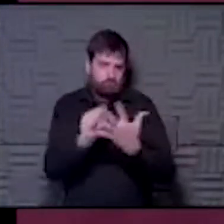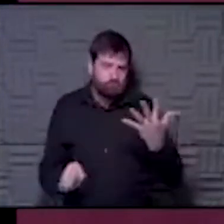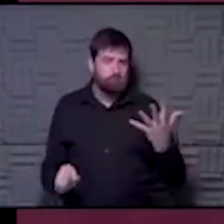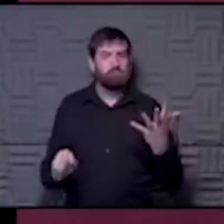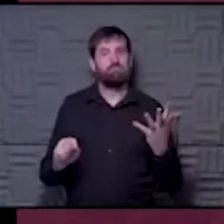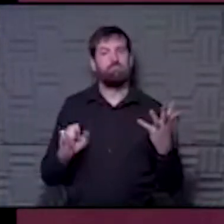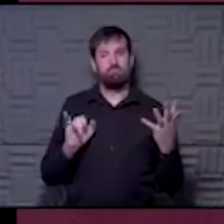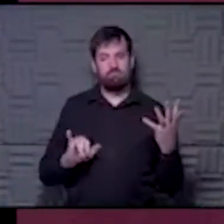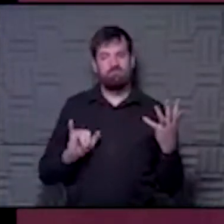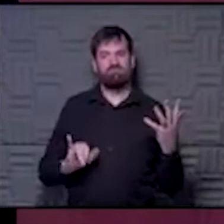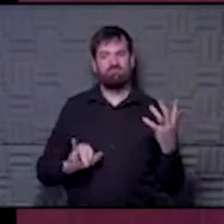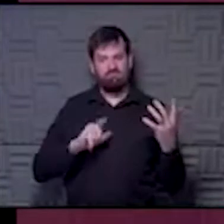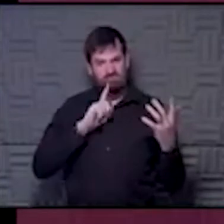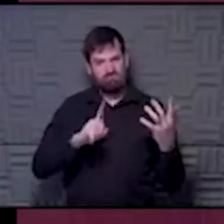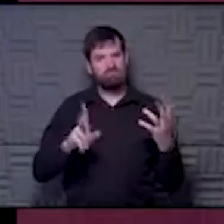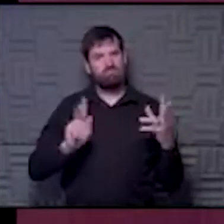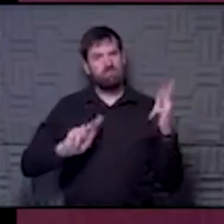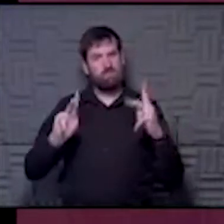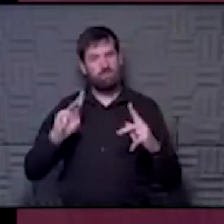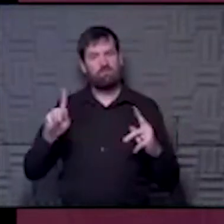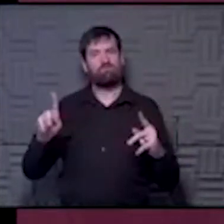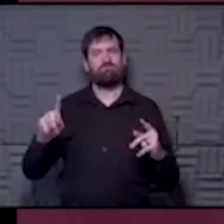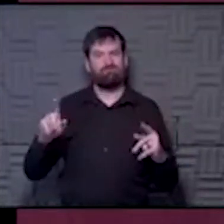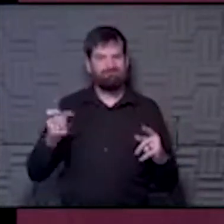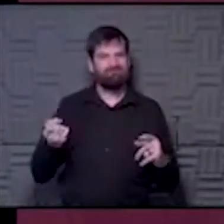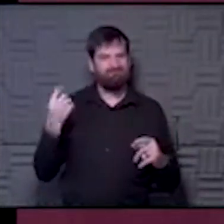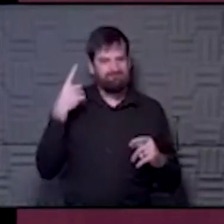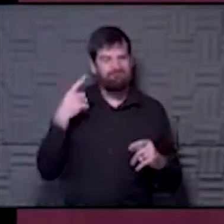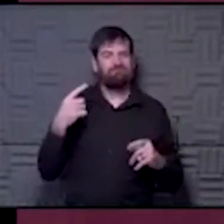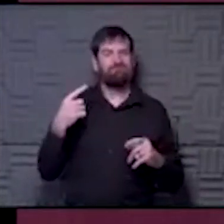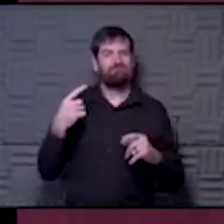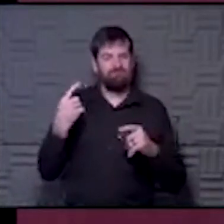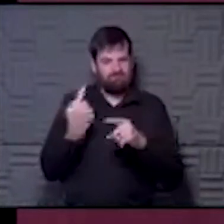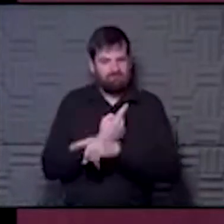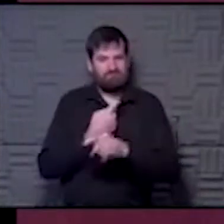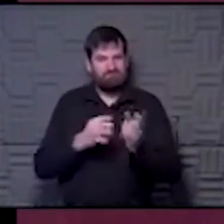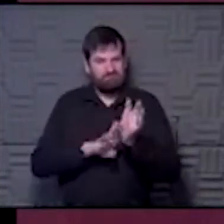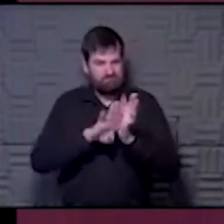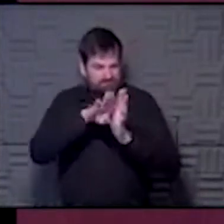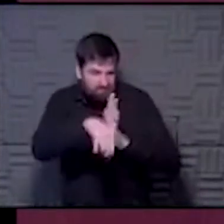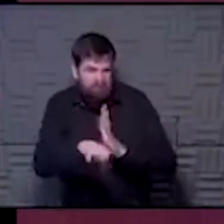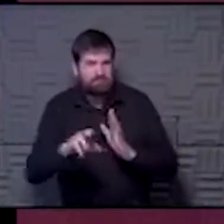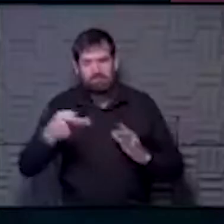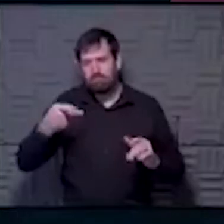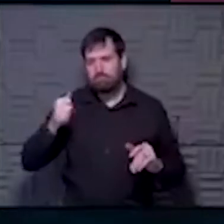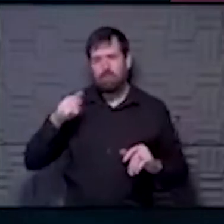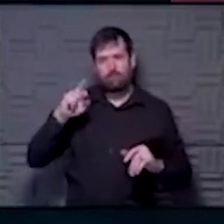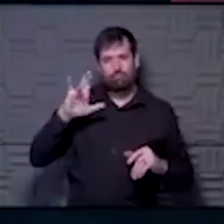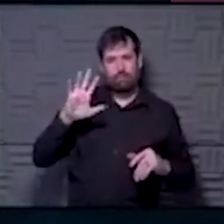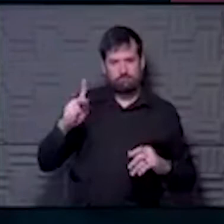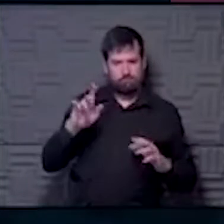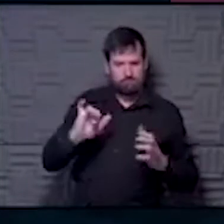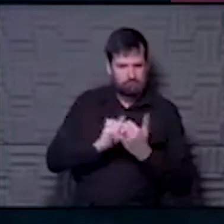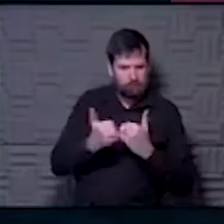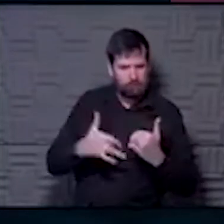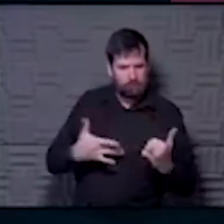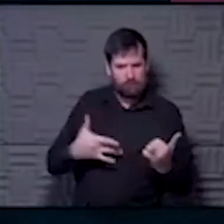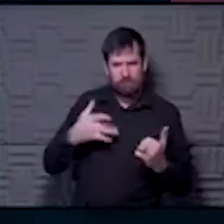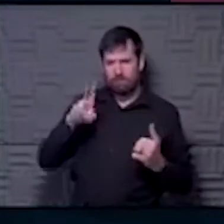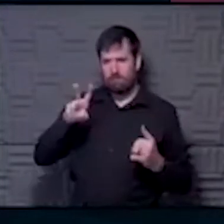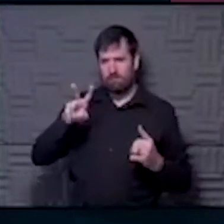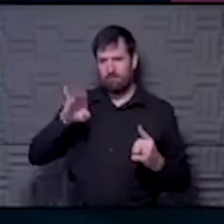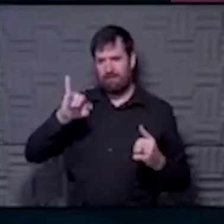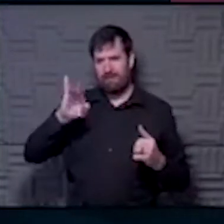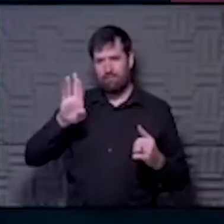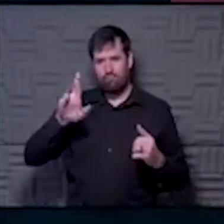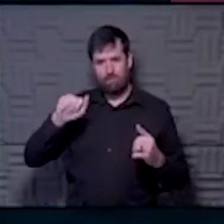this is real. People are starting to get that message. They're doing the right thing. They're bending the curve. Patrick, how do you feel about that? How are things going in Vibrant? How is your